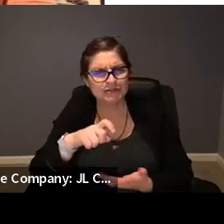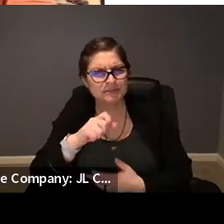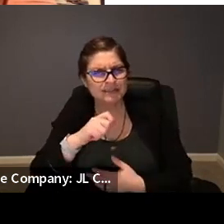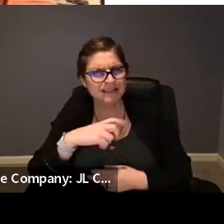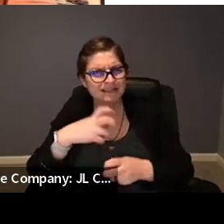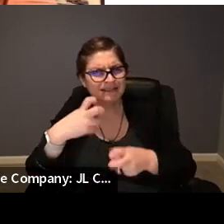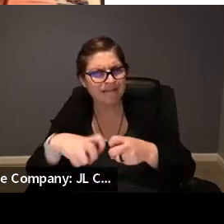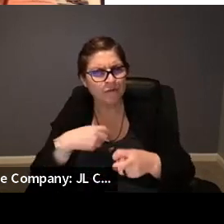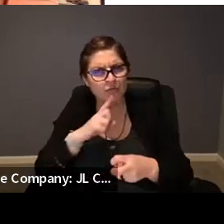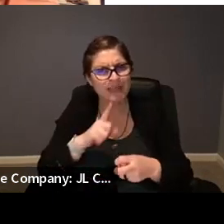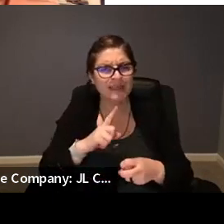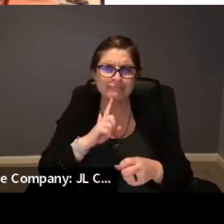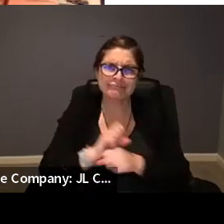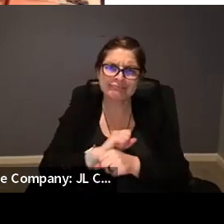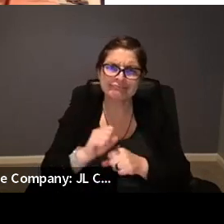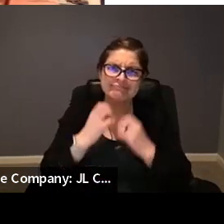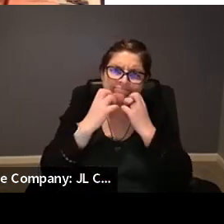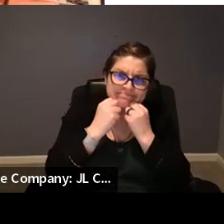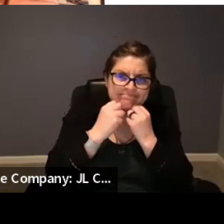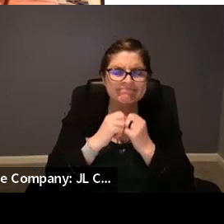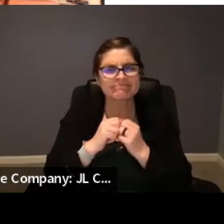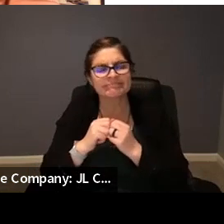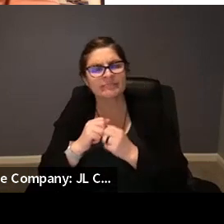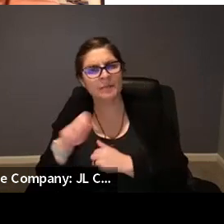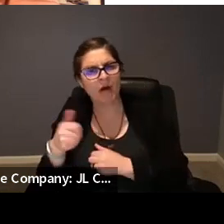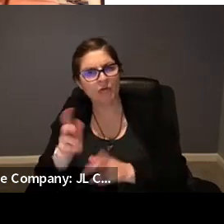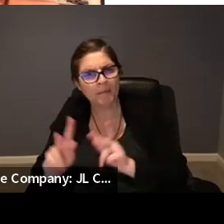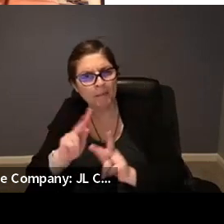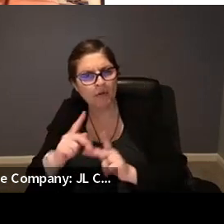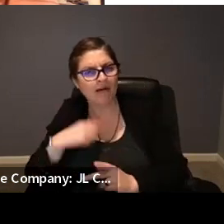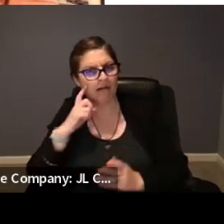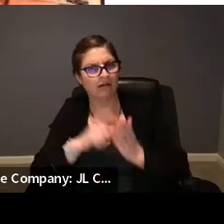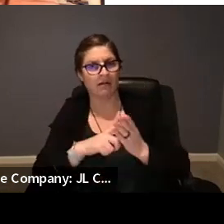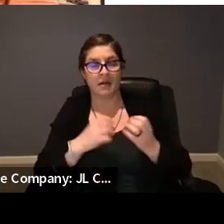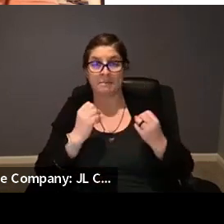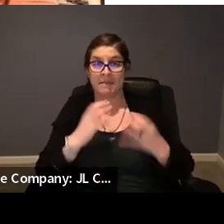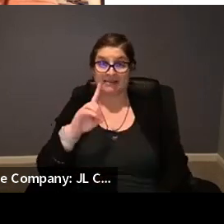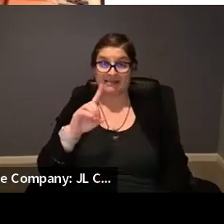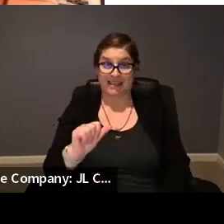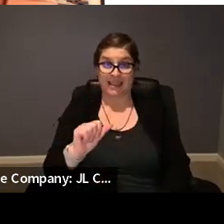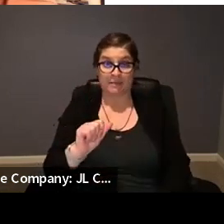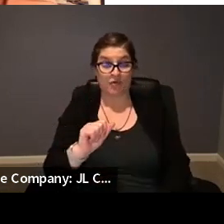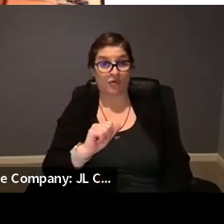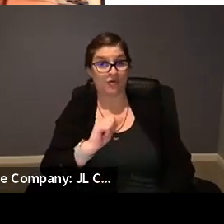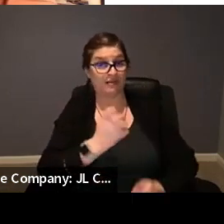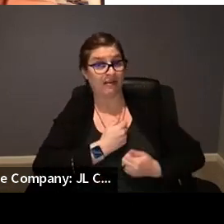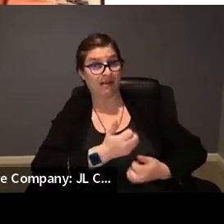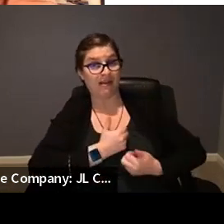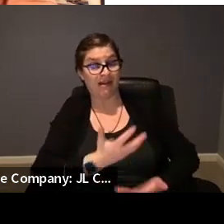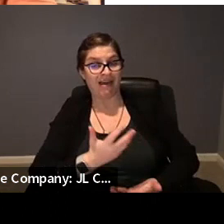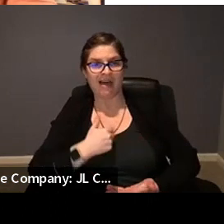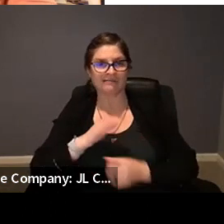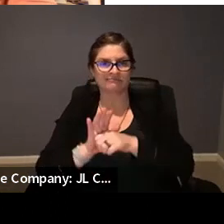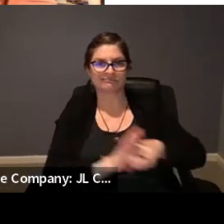care about other folks. And I think something that I've seen is that a lot of disabled voices are concentrated in disabled spaces and